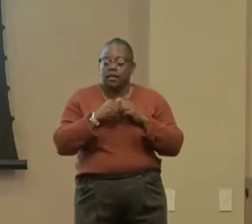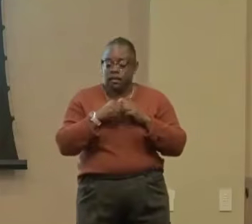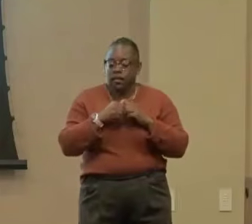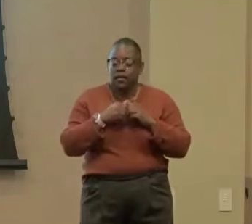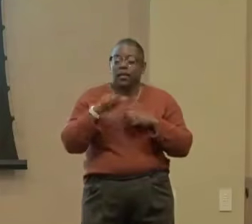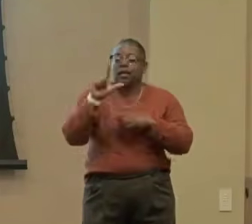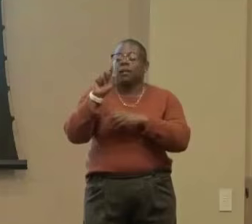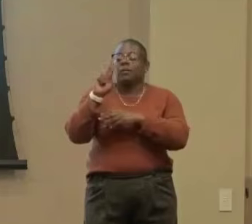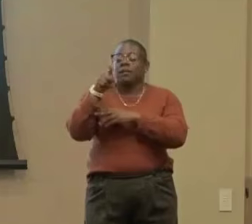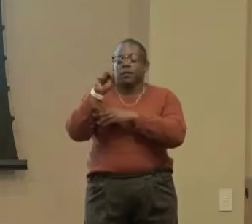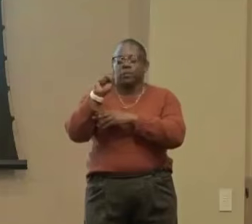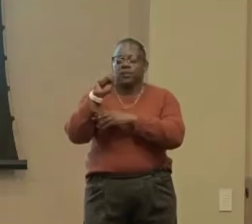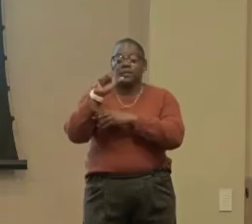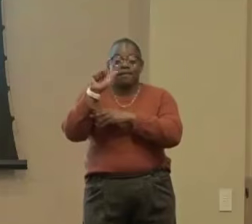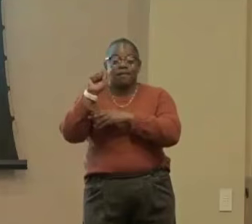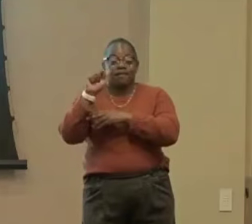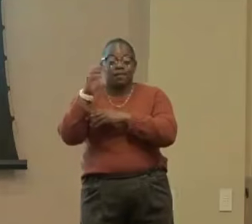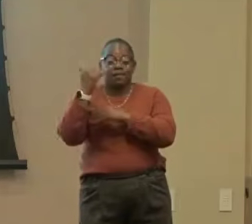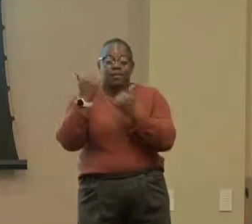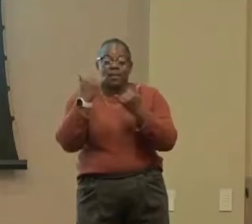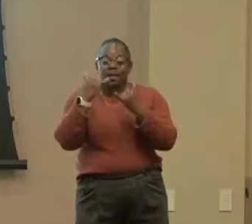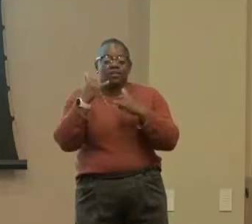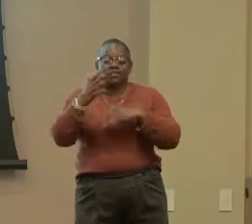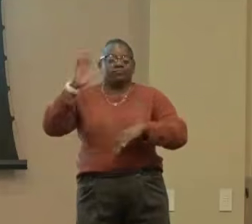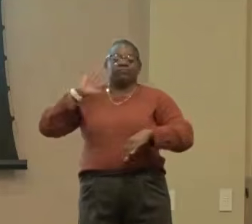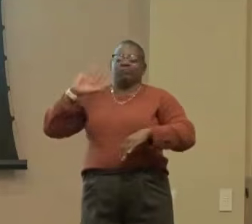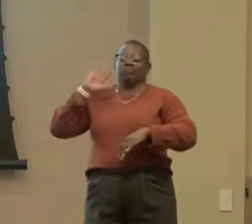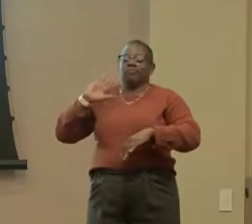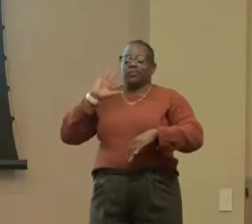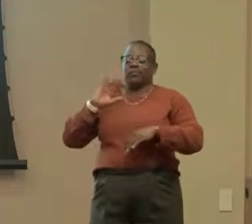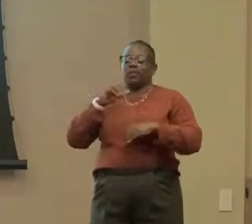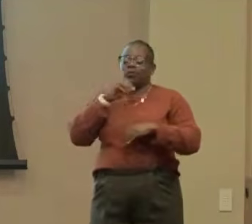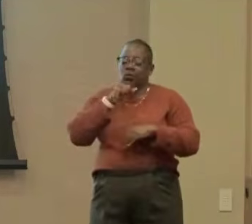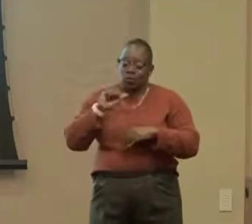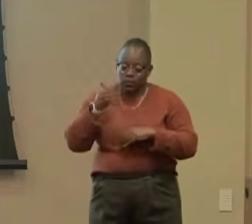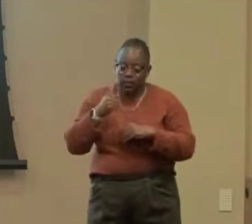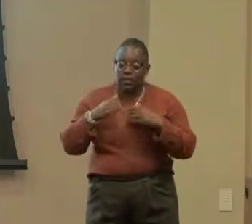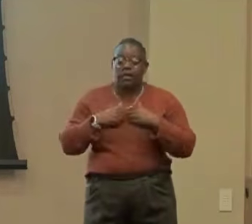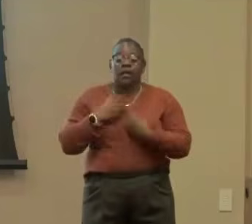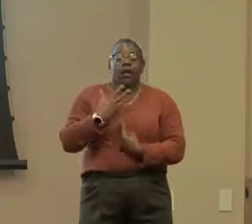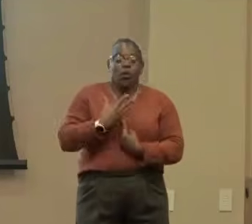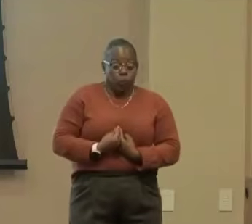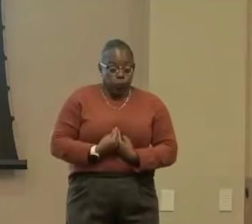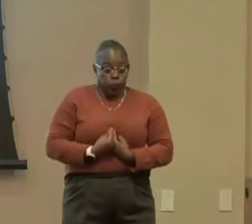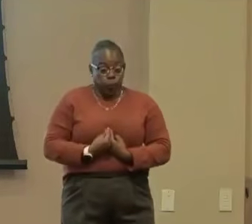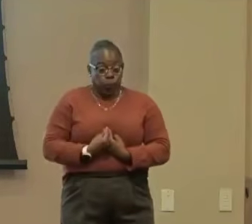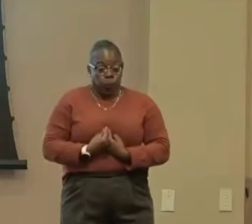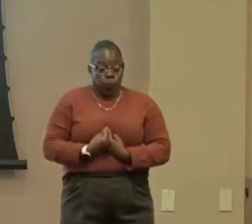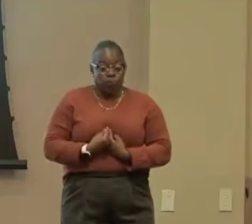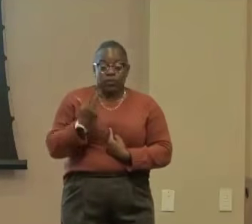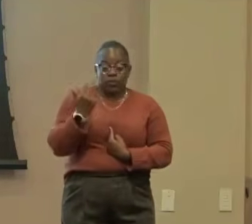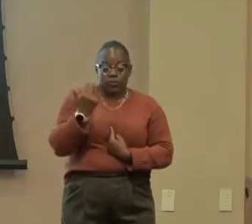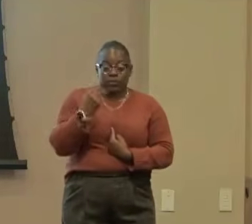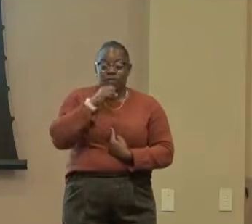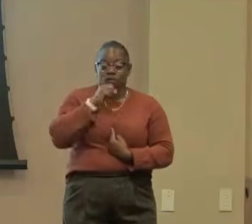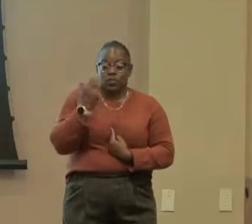Lupus LA now since that early diagnosis. I was in remission at the age of 13, and